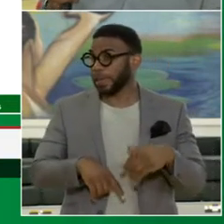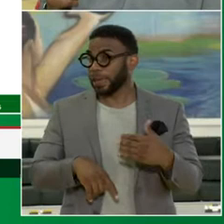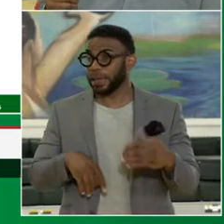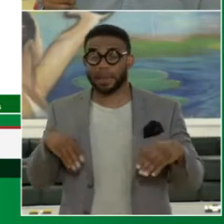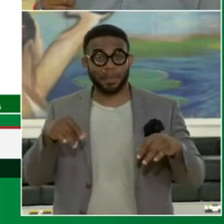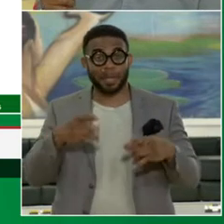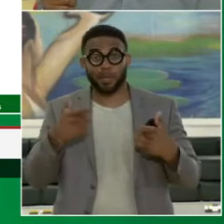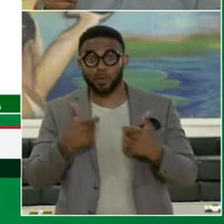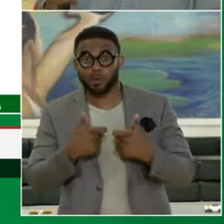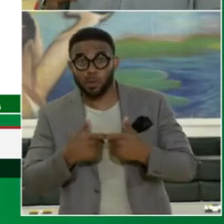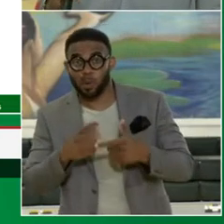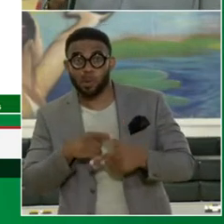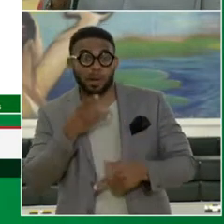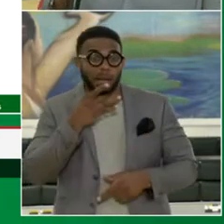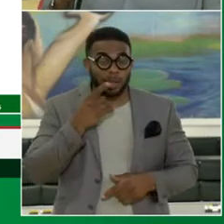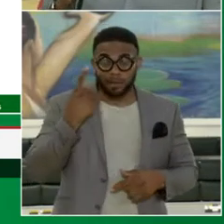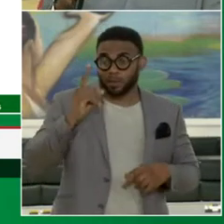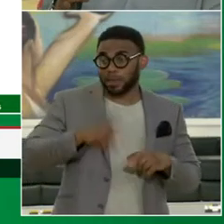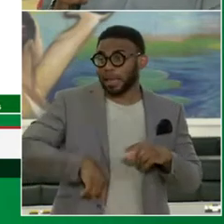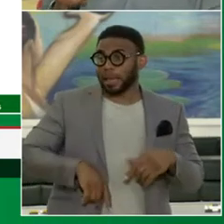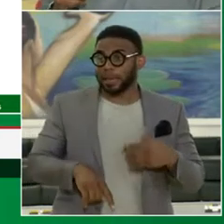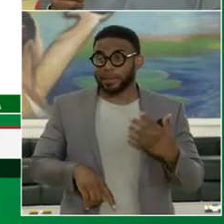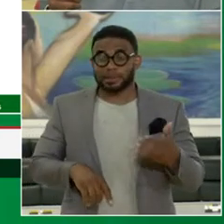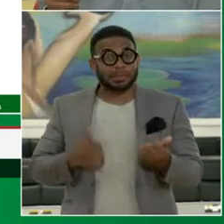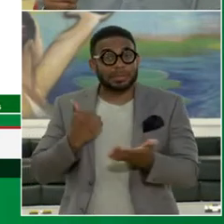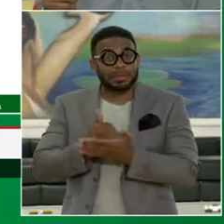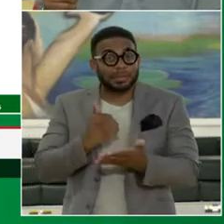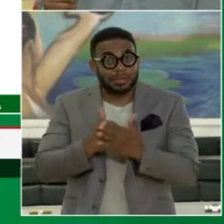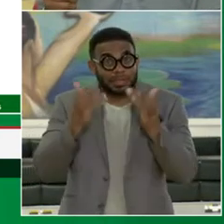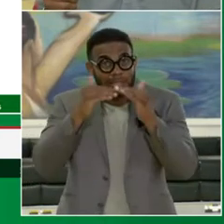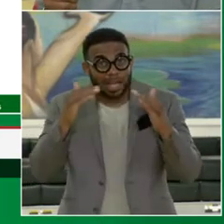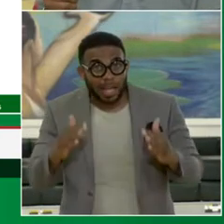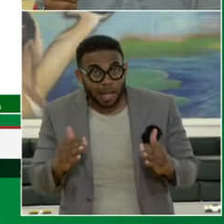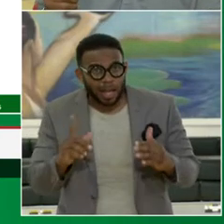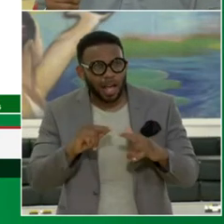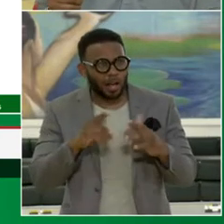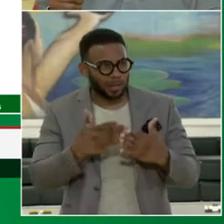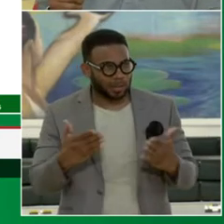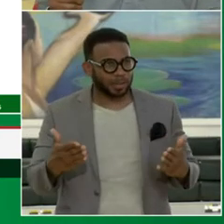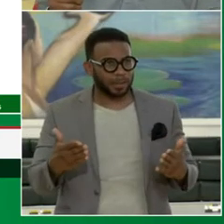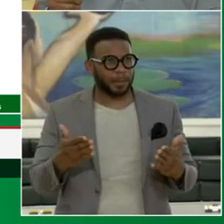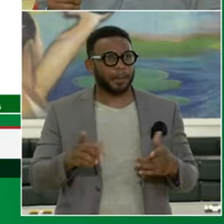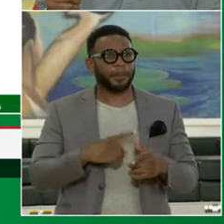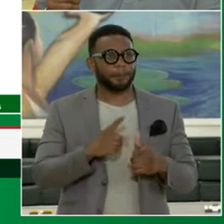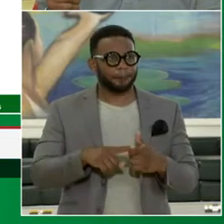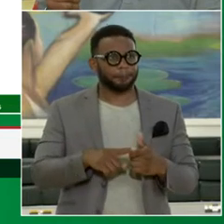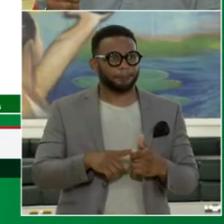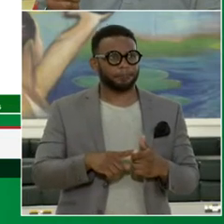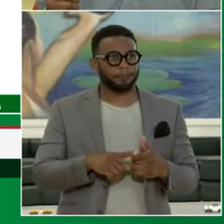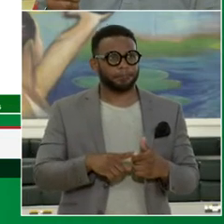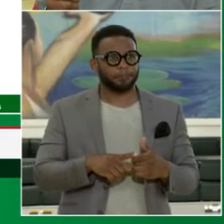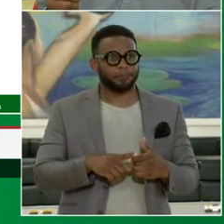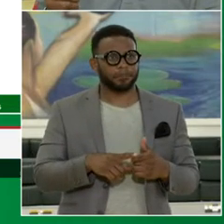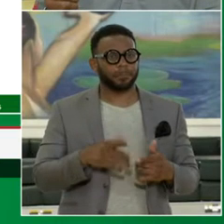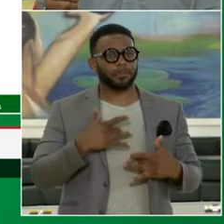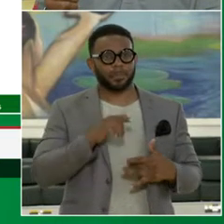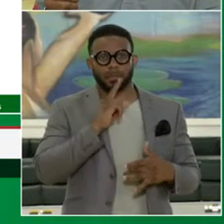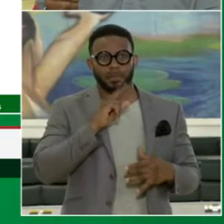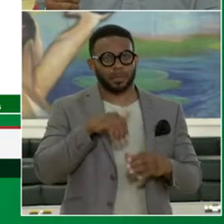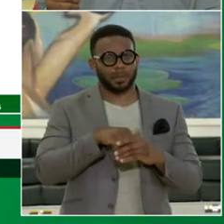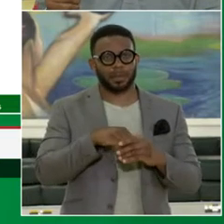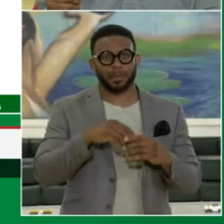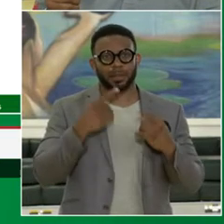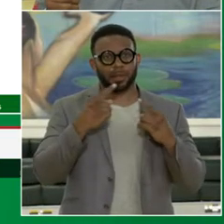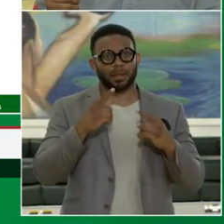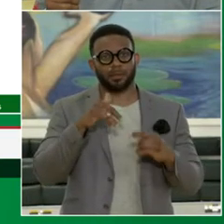pay the utilities, if you cannot assist with housing and other things, then you are likely not to be as